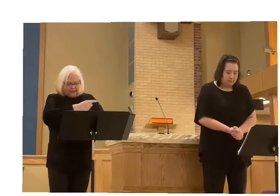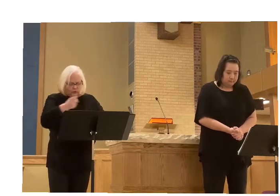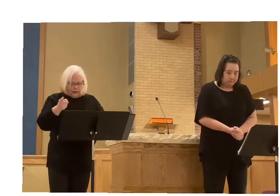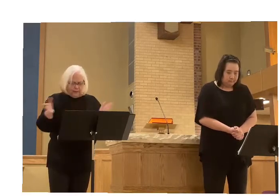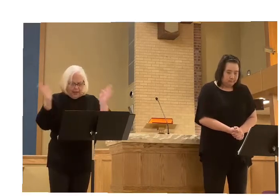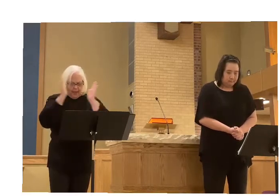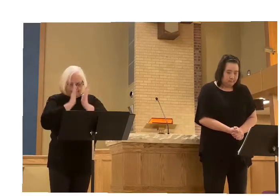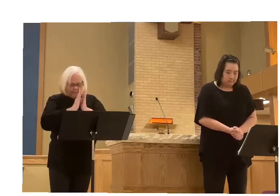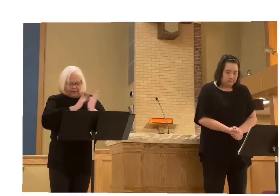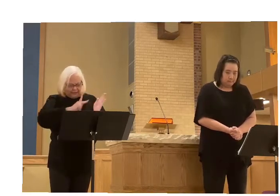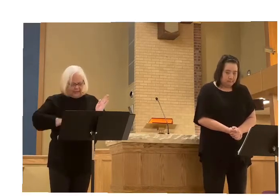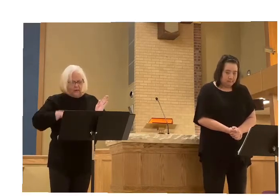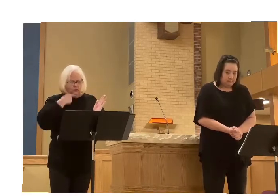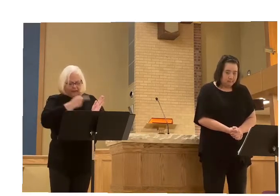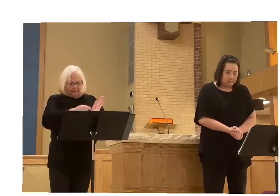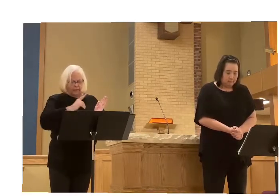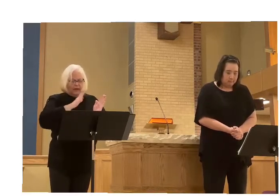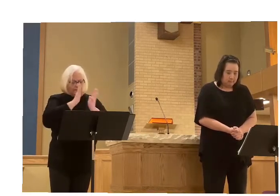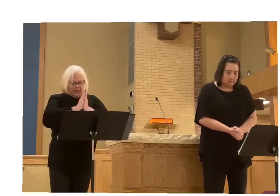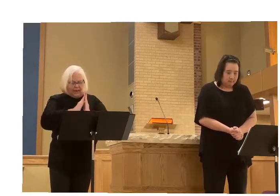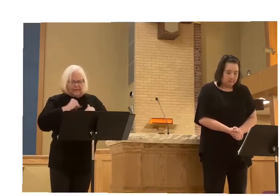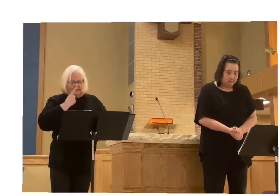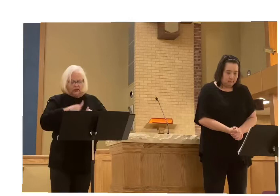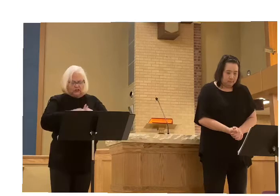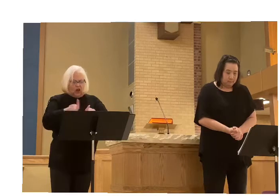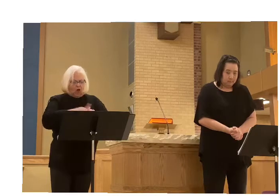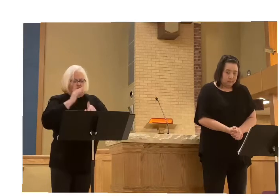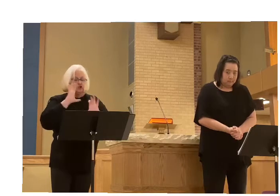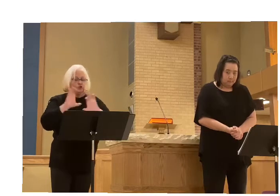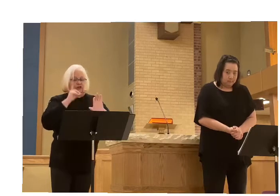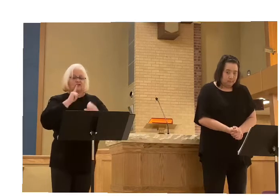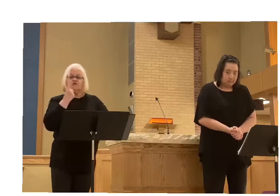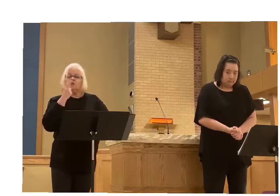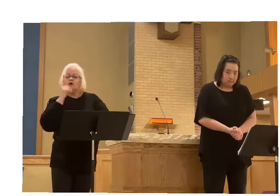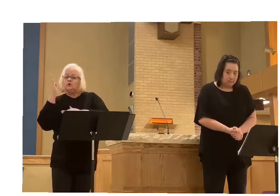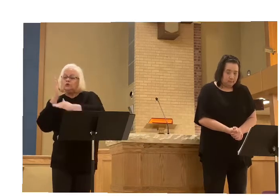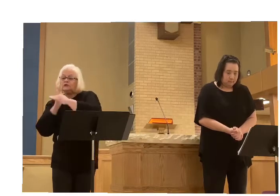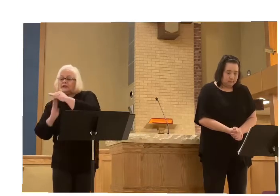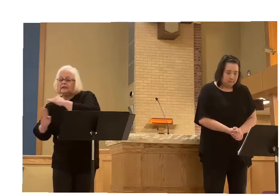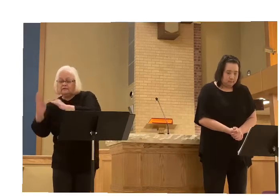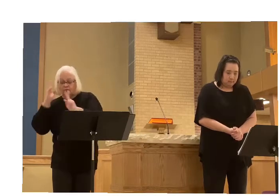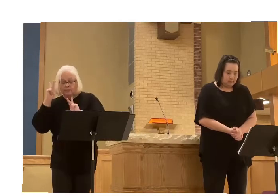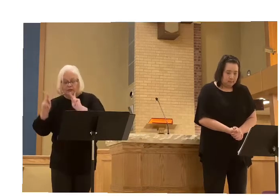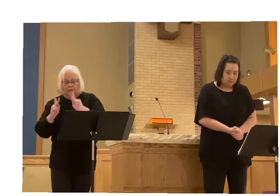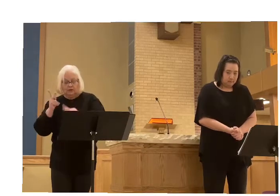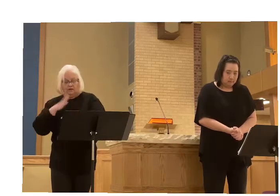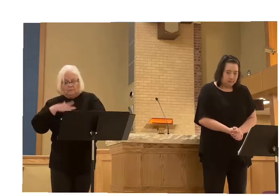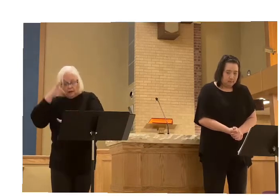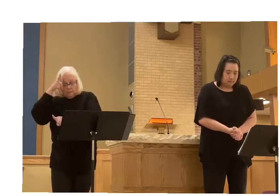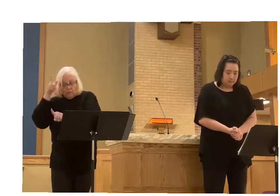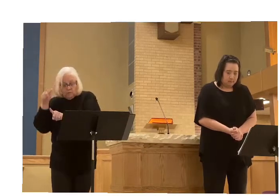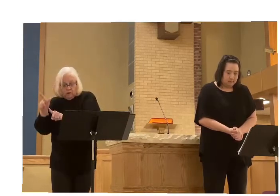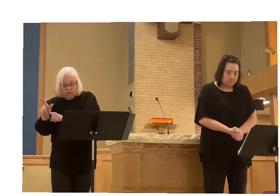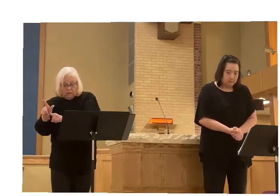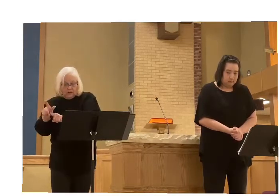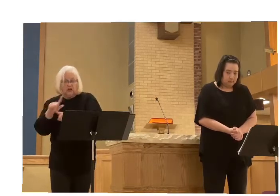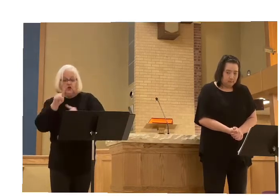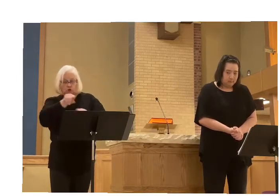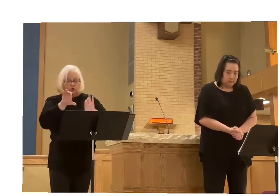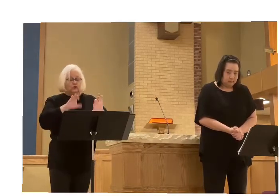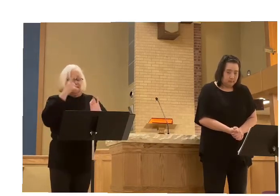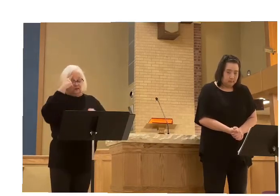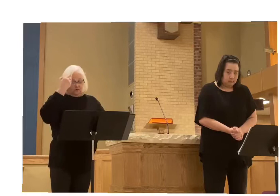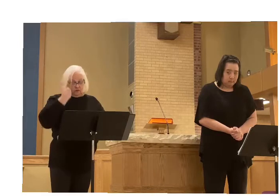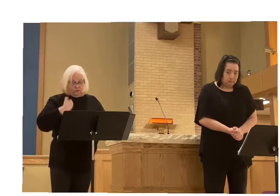Amen, I say to you, as long as you did it for one of these, the least of my brethren, you did it for